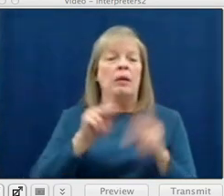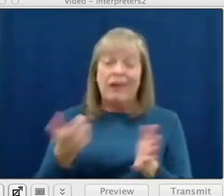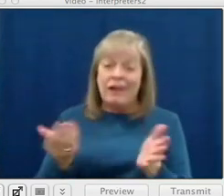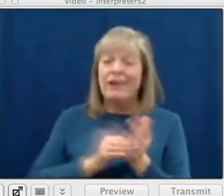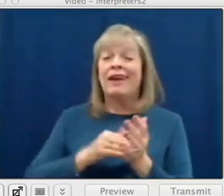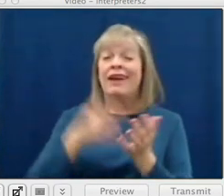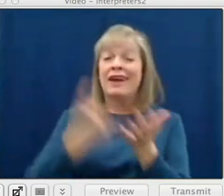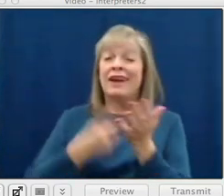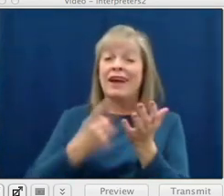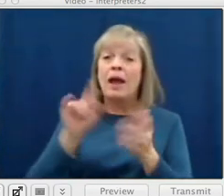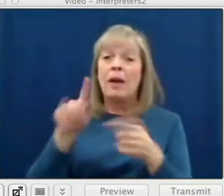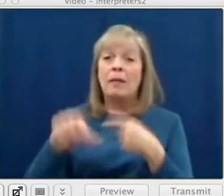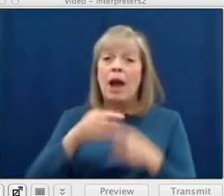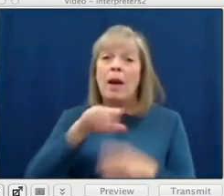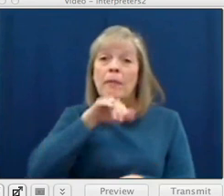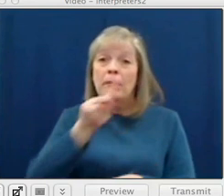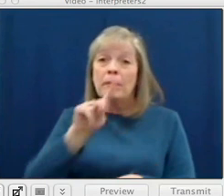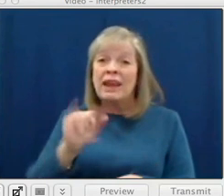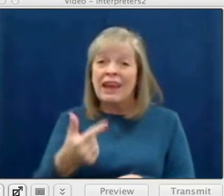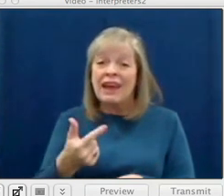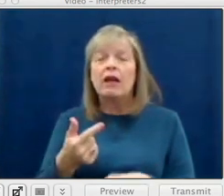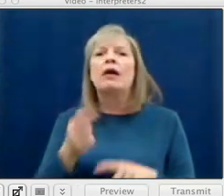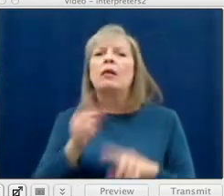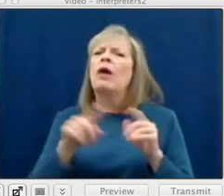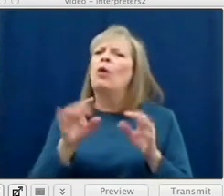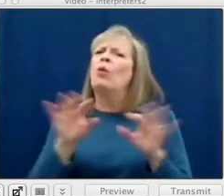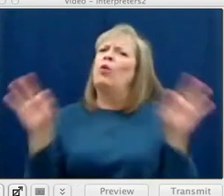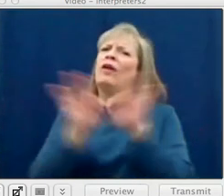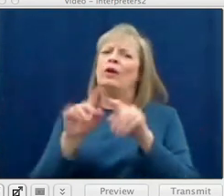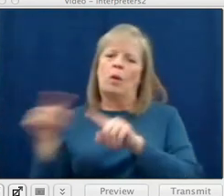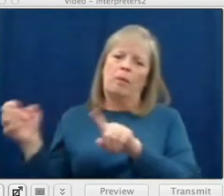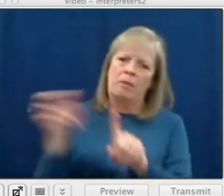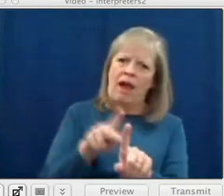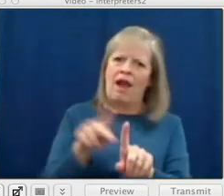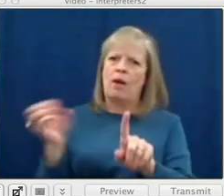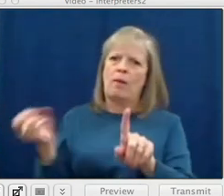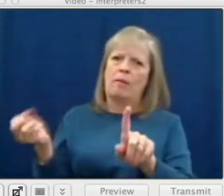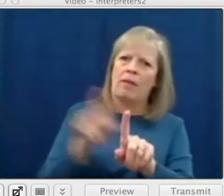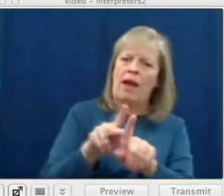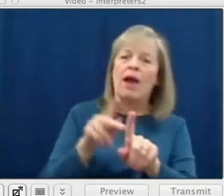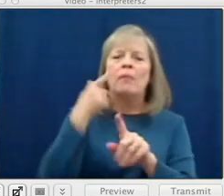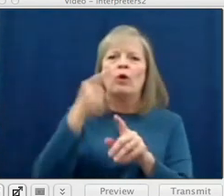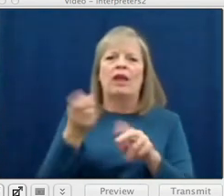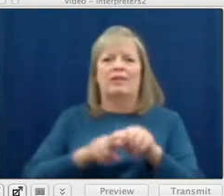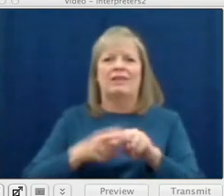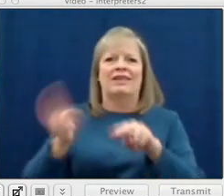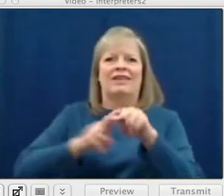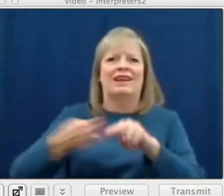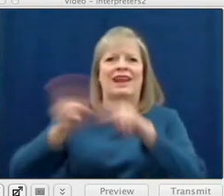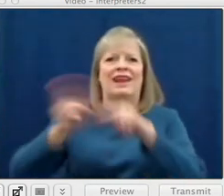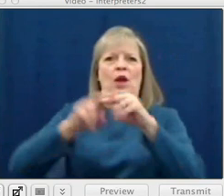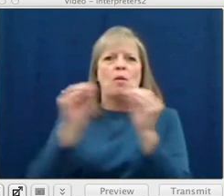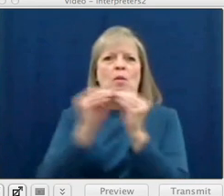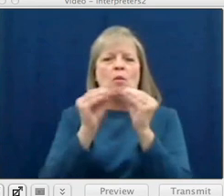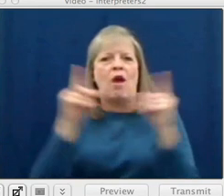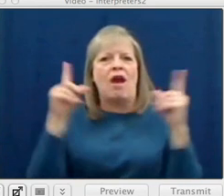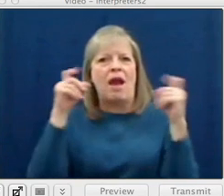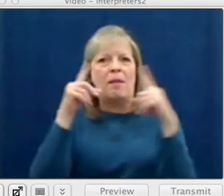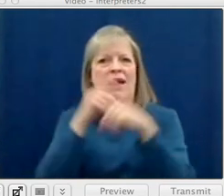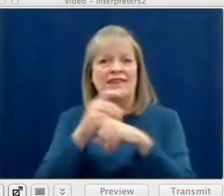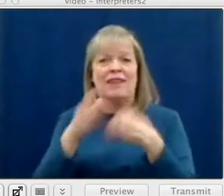beneficial to keep returning to the same case because it becomes more complex, even though it's hypothetical. It becomes more complex as people begin